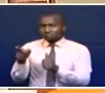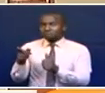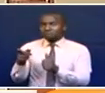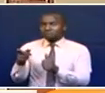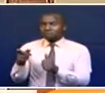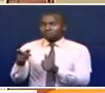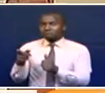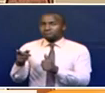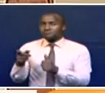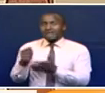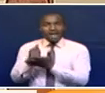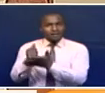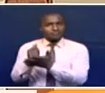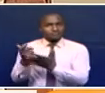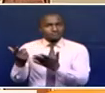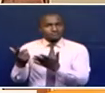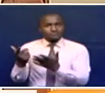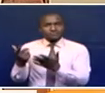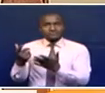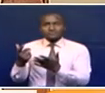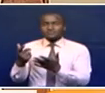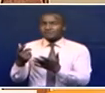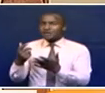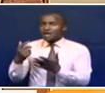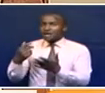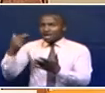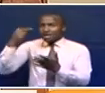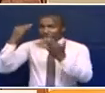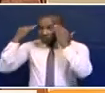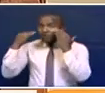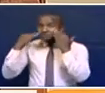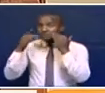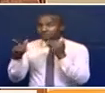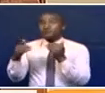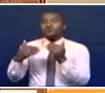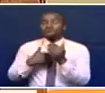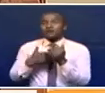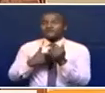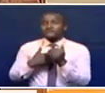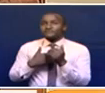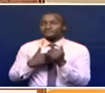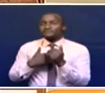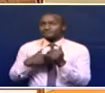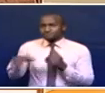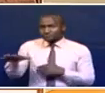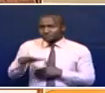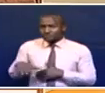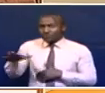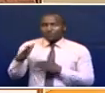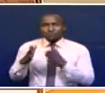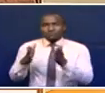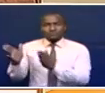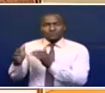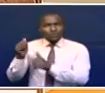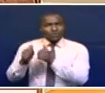into place a division of the High Court, because that was the idea, to have a local mechanism that was